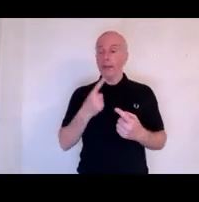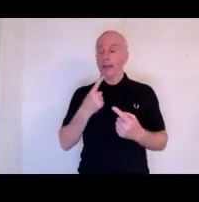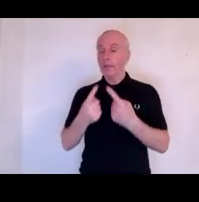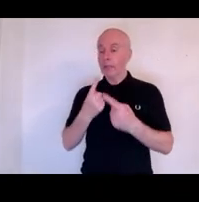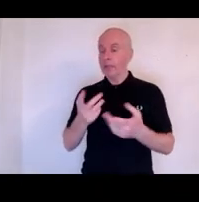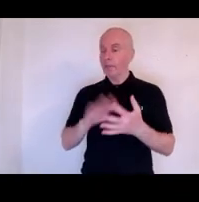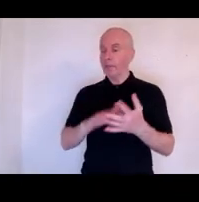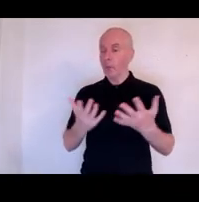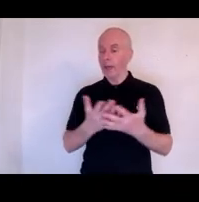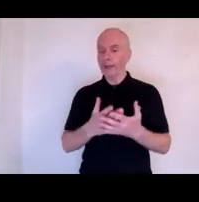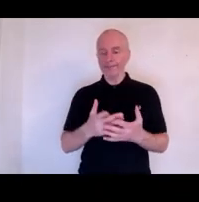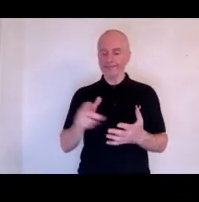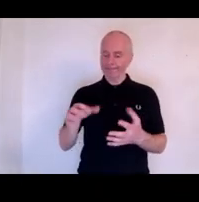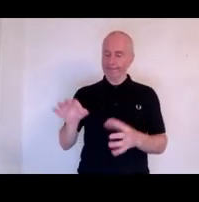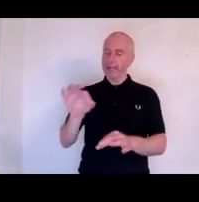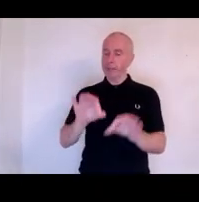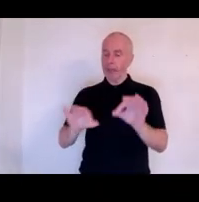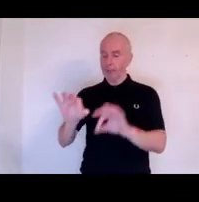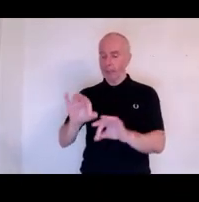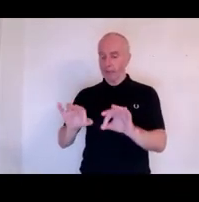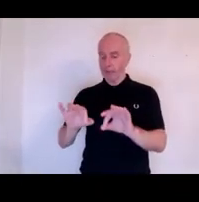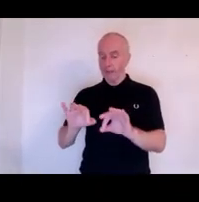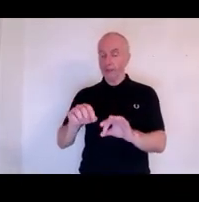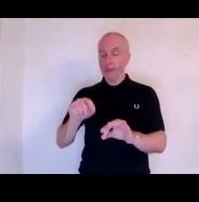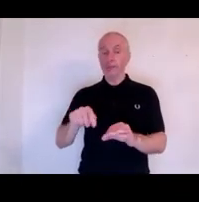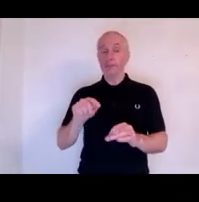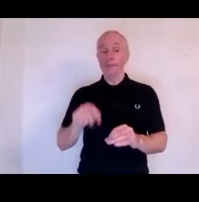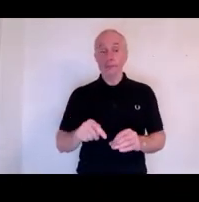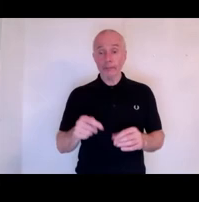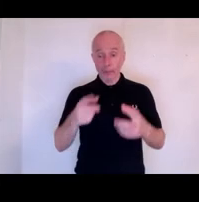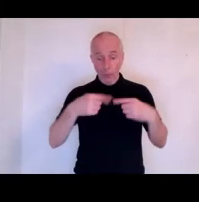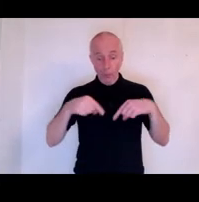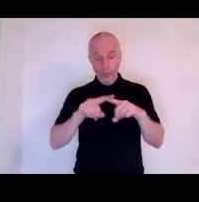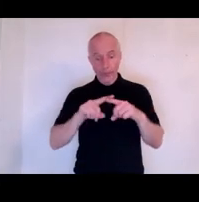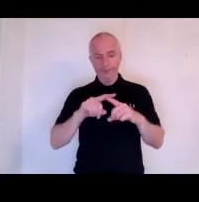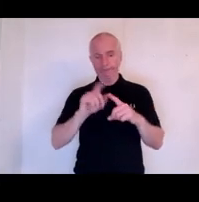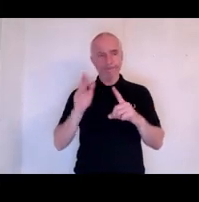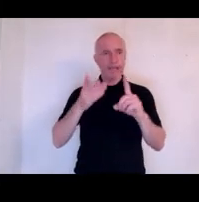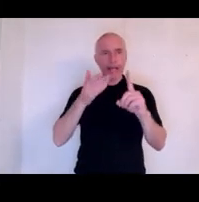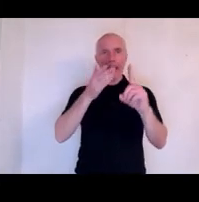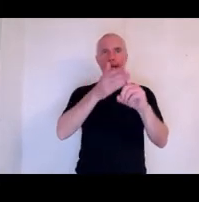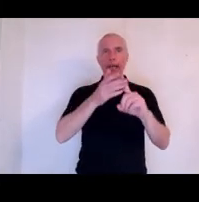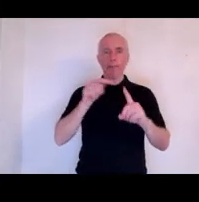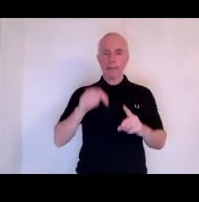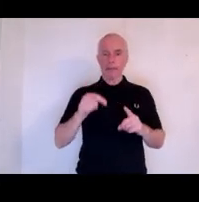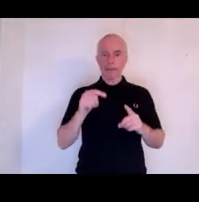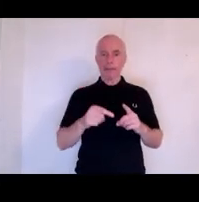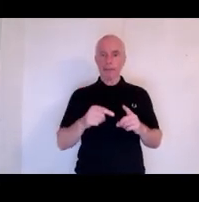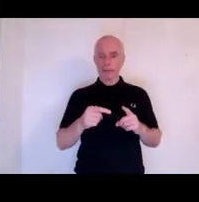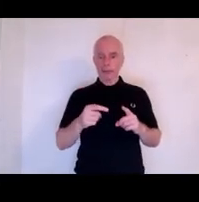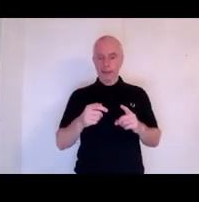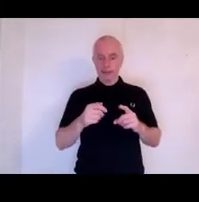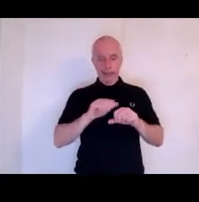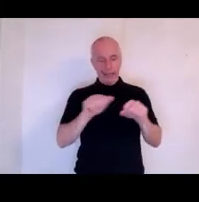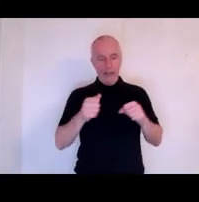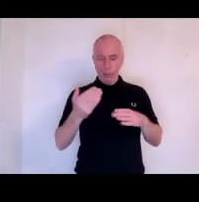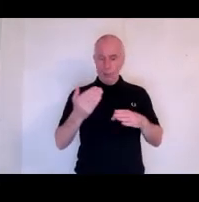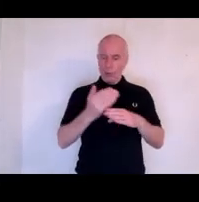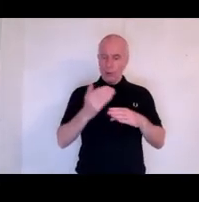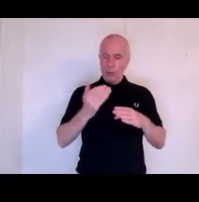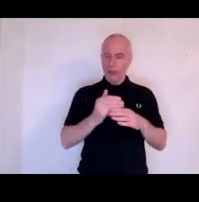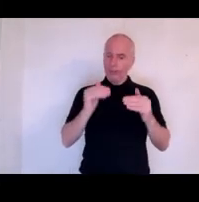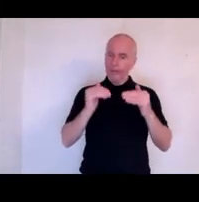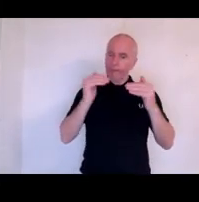on experimental data collected. And that's what we're aiming to do within the Advanced Fuel Cycle Programme. This